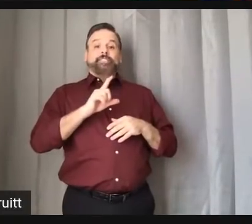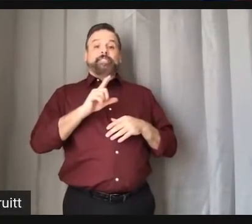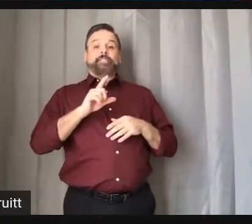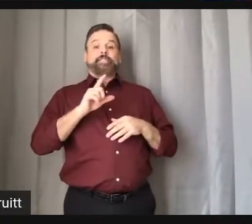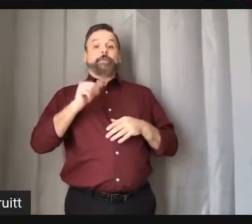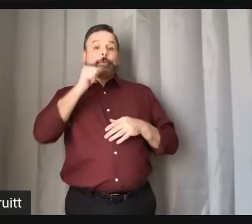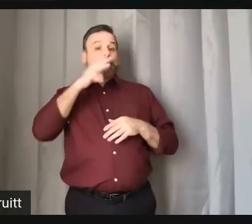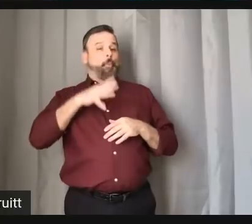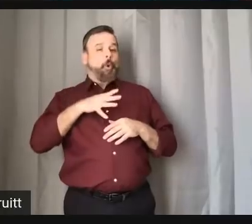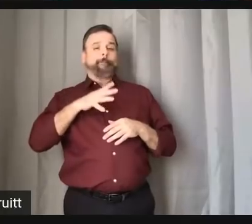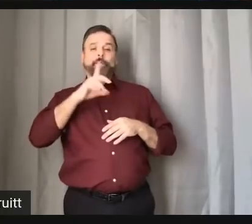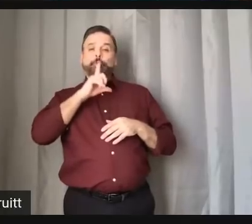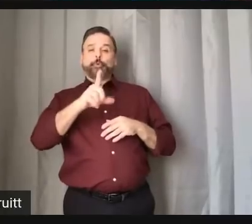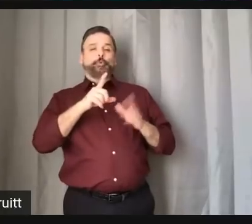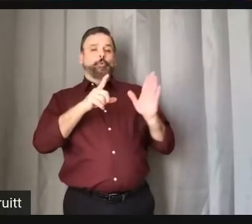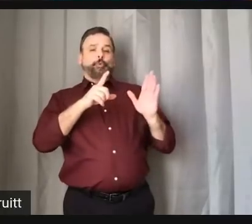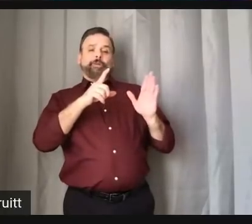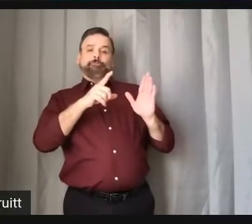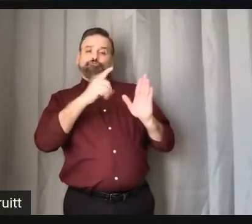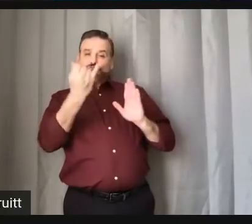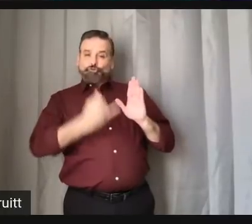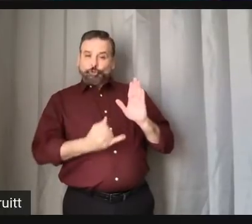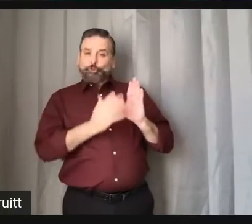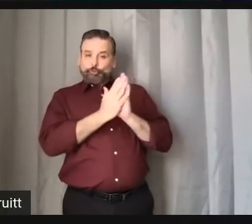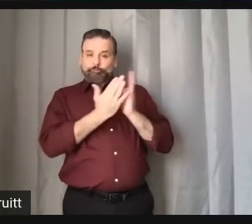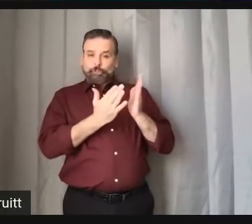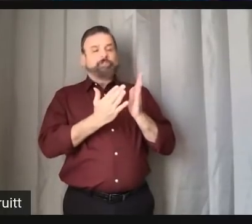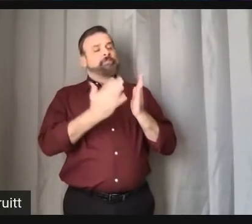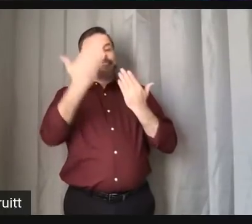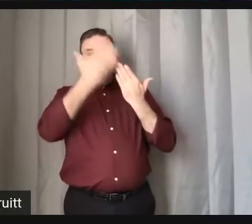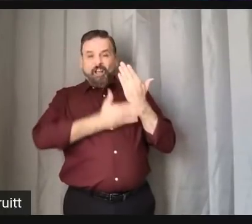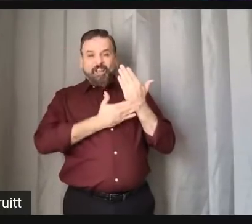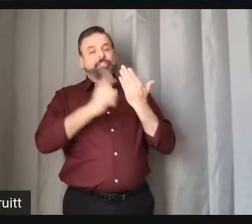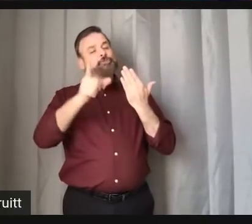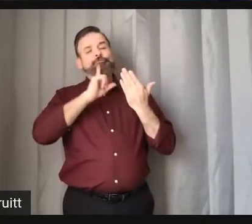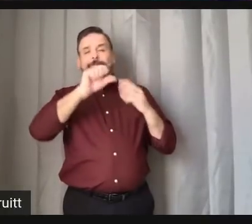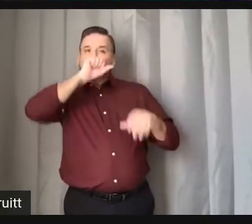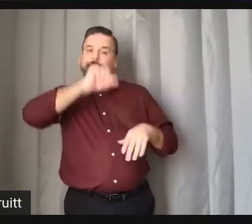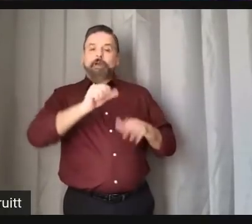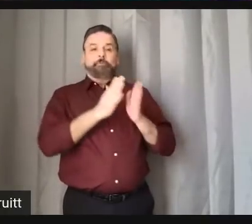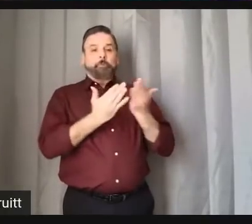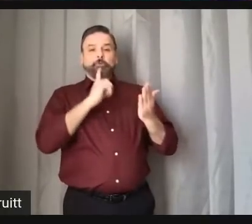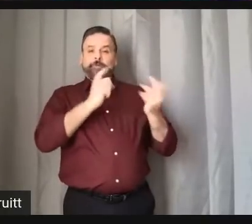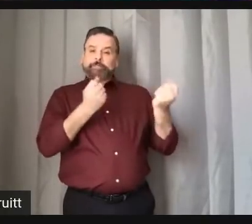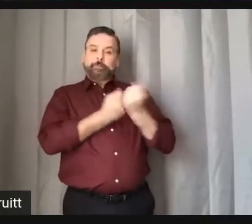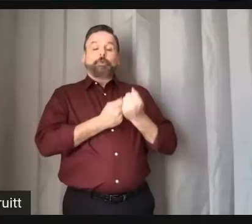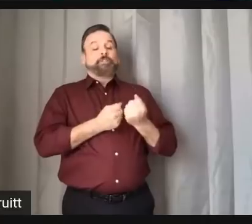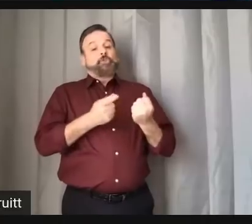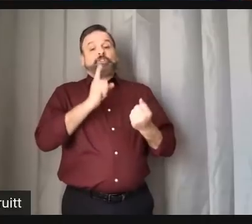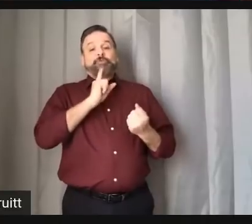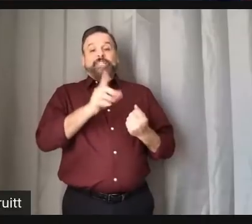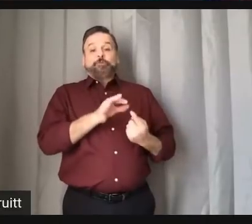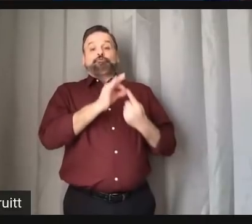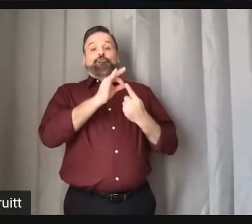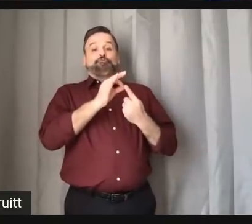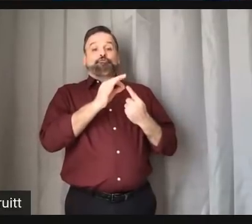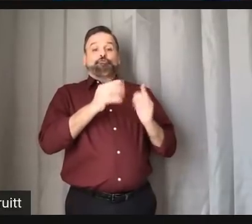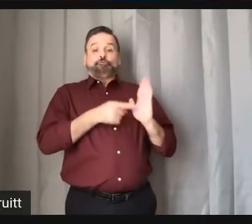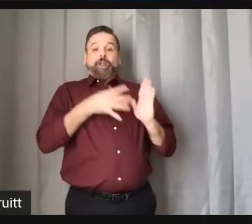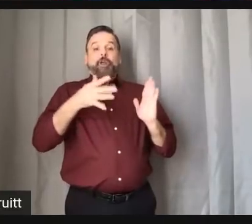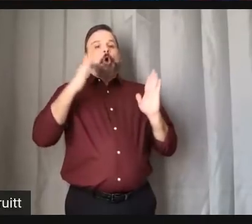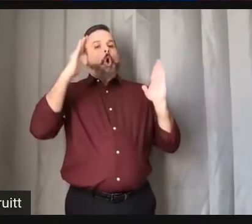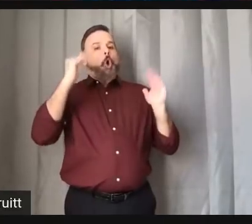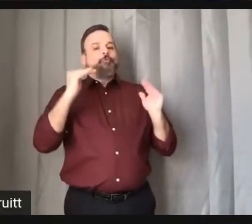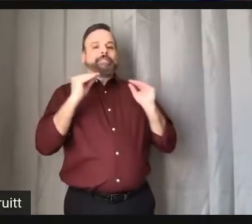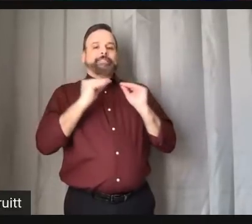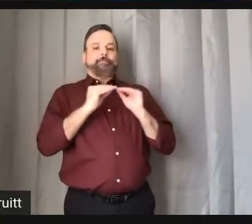book. She really is like loves the books and everything. But anyway, so yeah, I think it's a little rare. Hopefully it's more common that